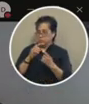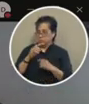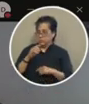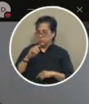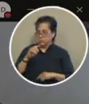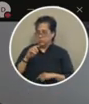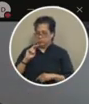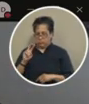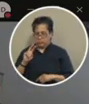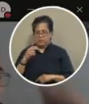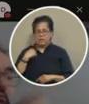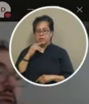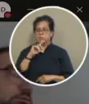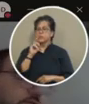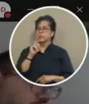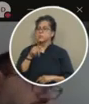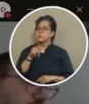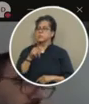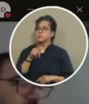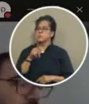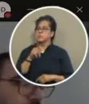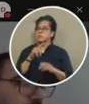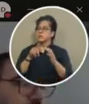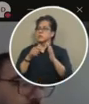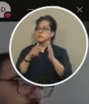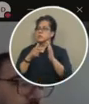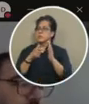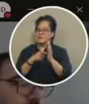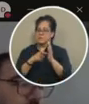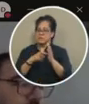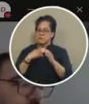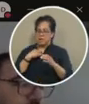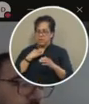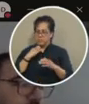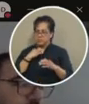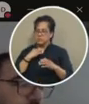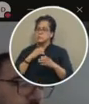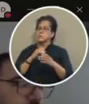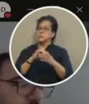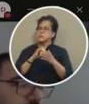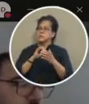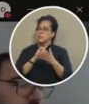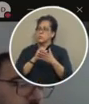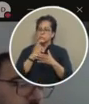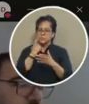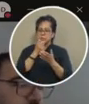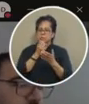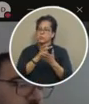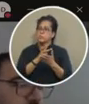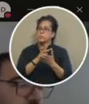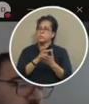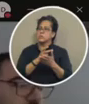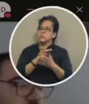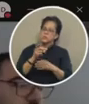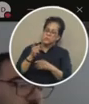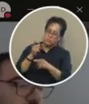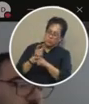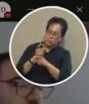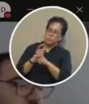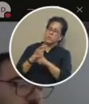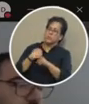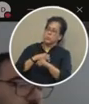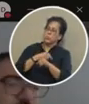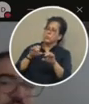Yes, sir, Chief, I have a question. Remind me, is this the application that just went through the COG and was approved? That is correct. We're